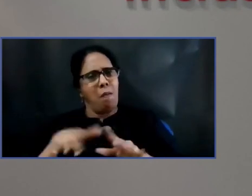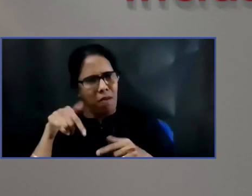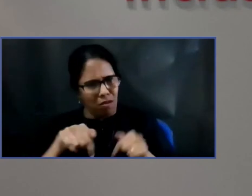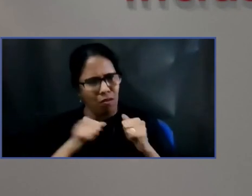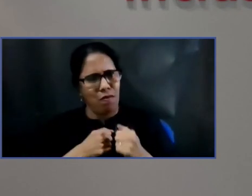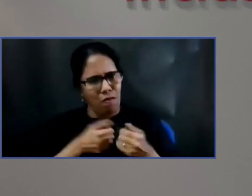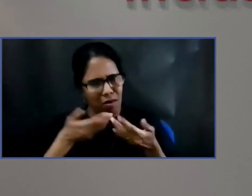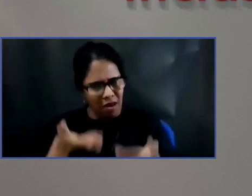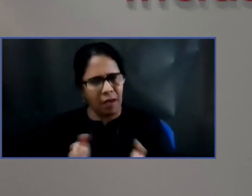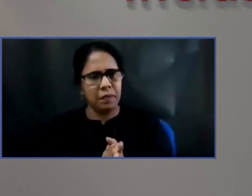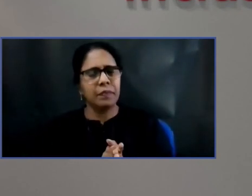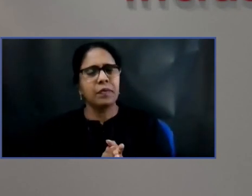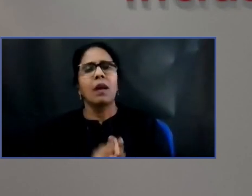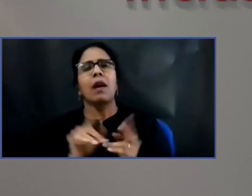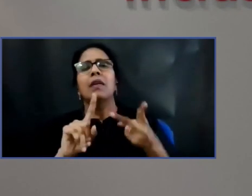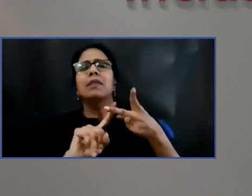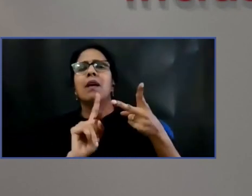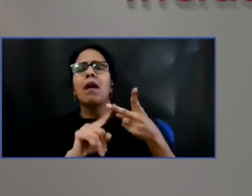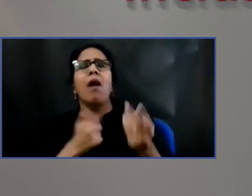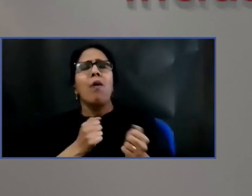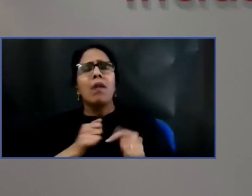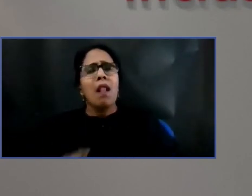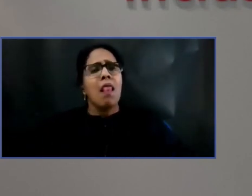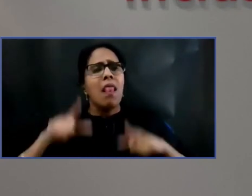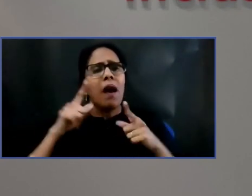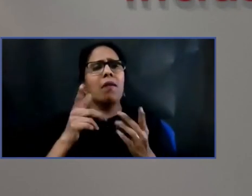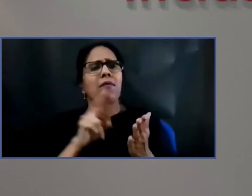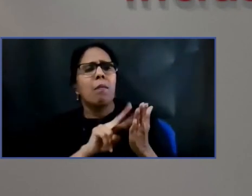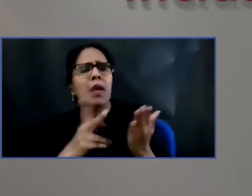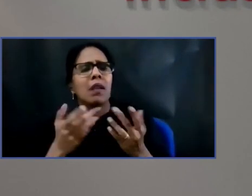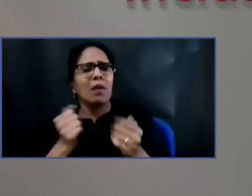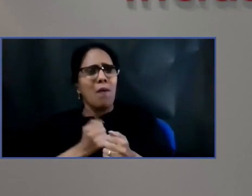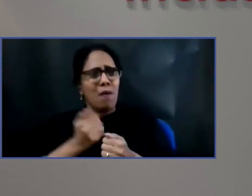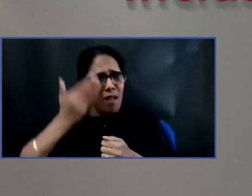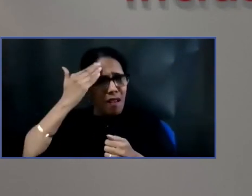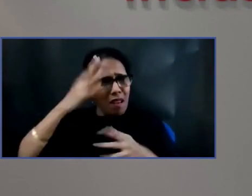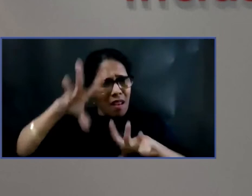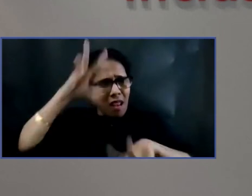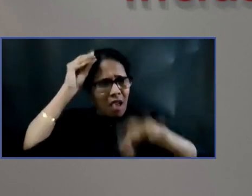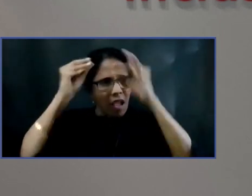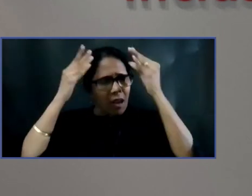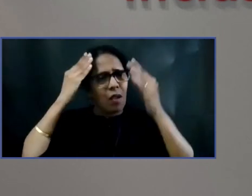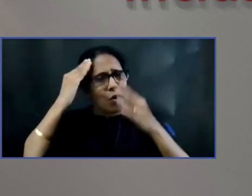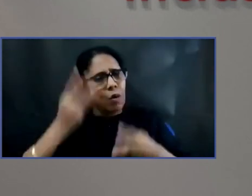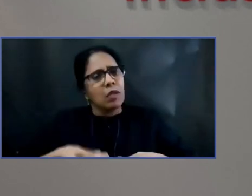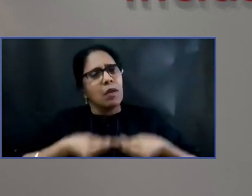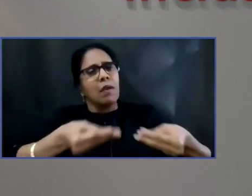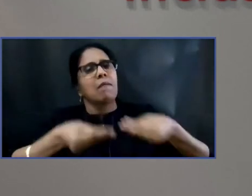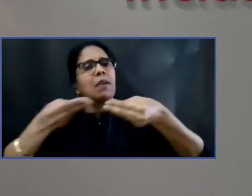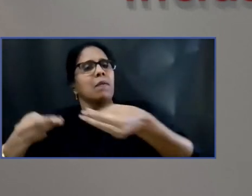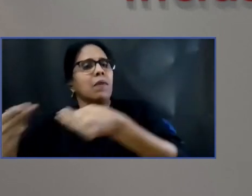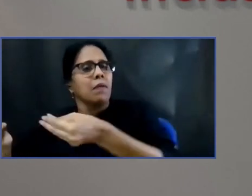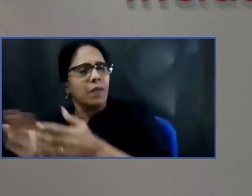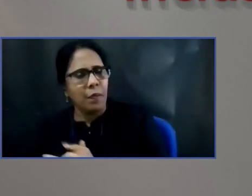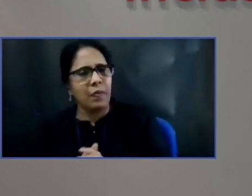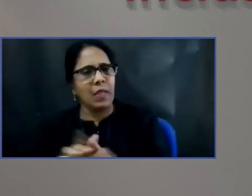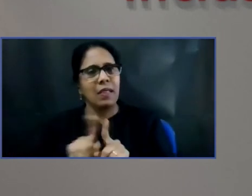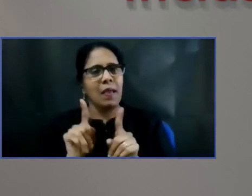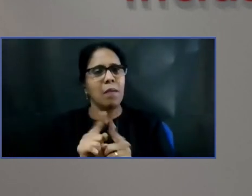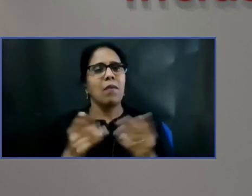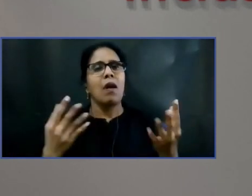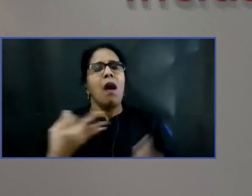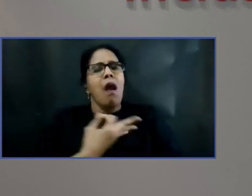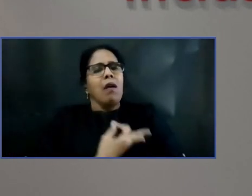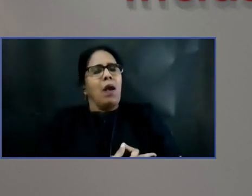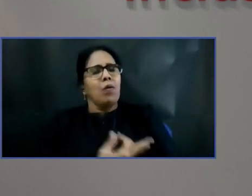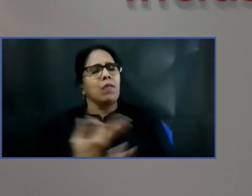meaningful for others and impart the knowledge that we have imbibed within. As Gautam Buddha has said, do not